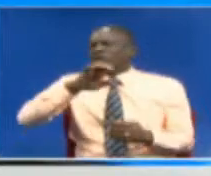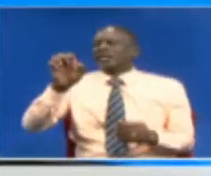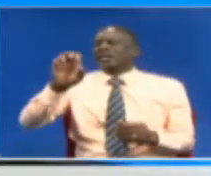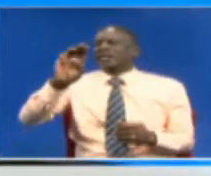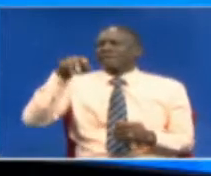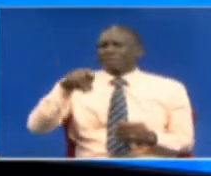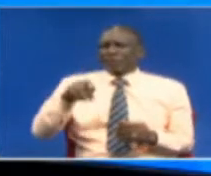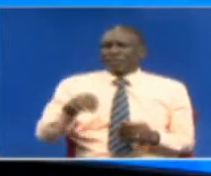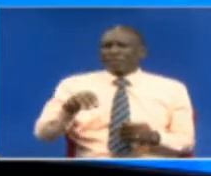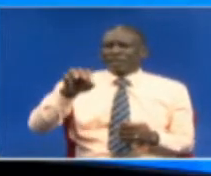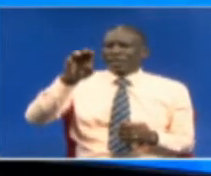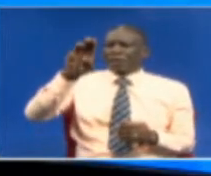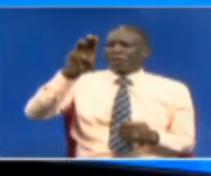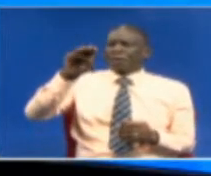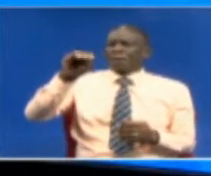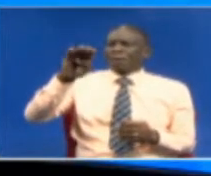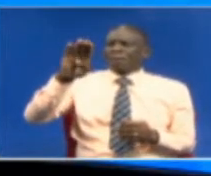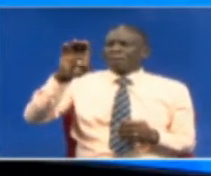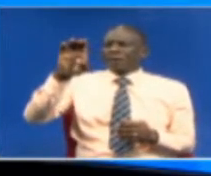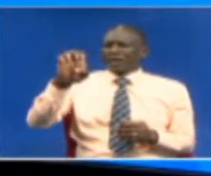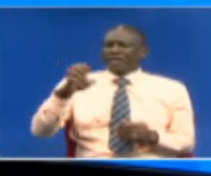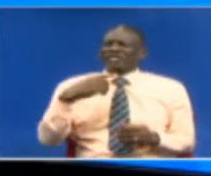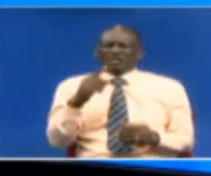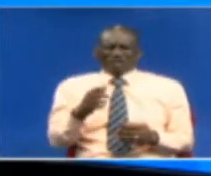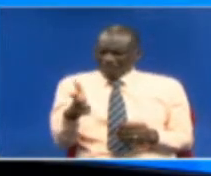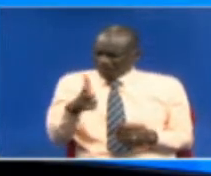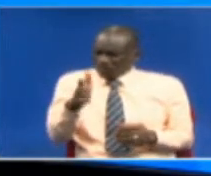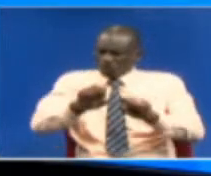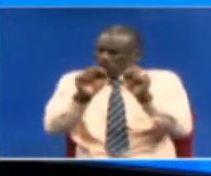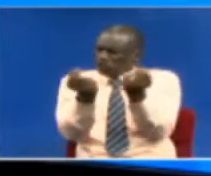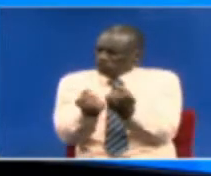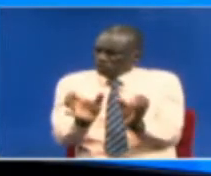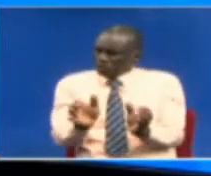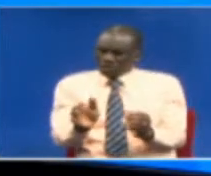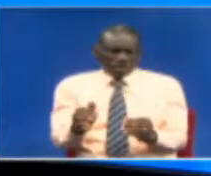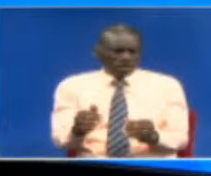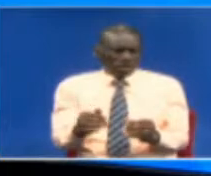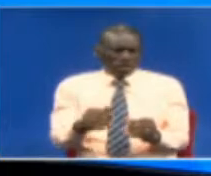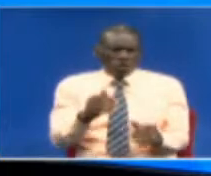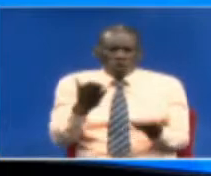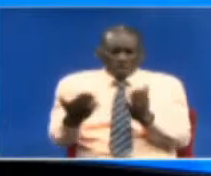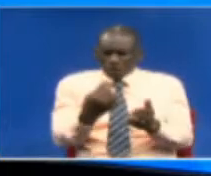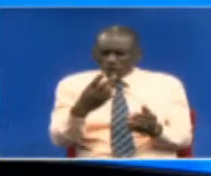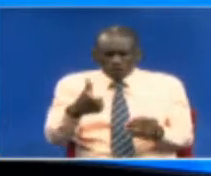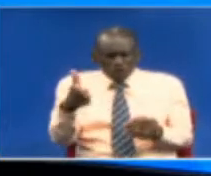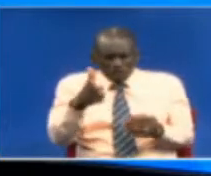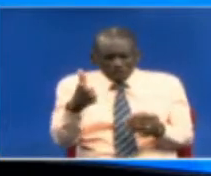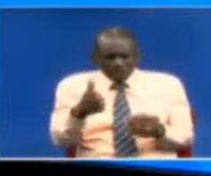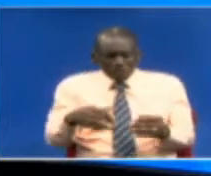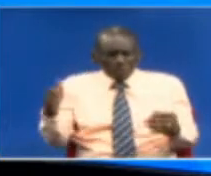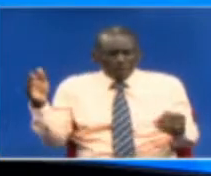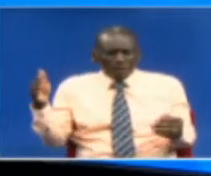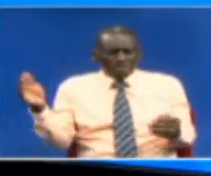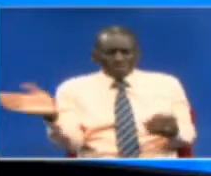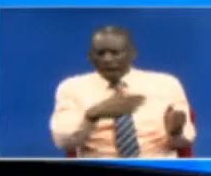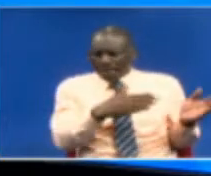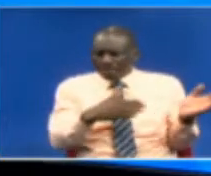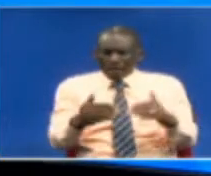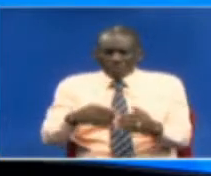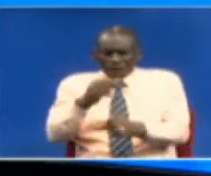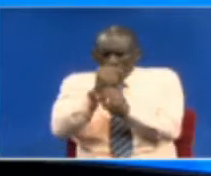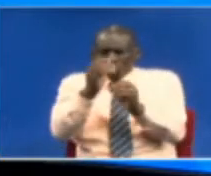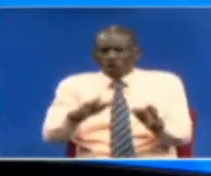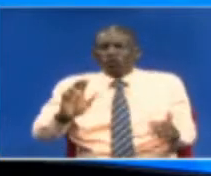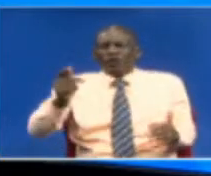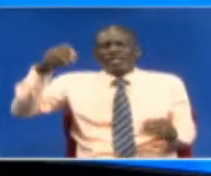Parliament Nimrod Mbai has disowned a video on social media where he was caught on camera assaulting an employee of the Kenya